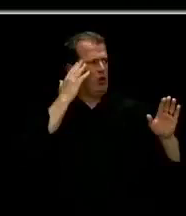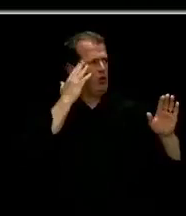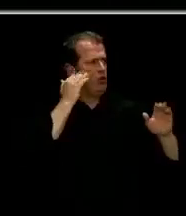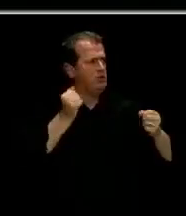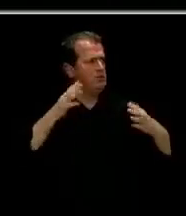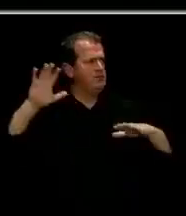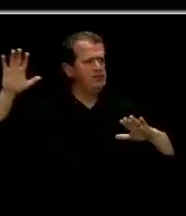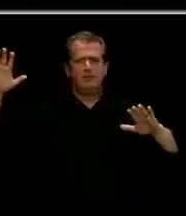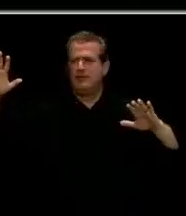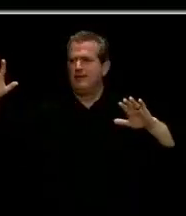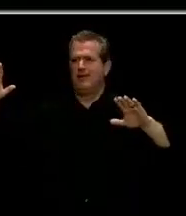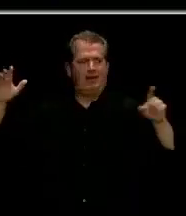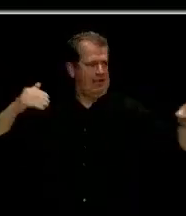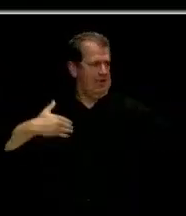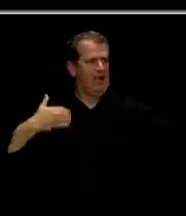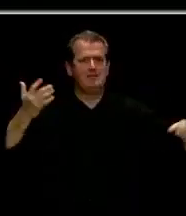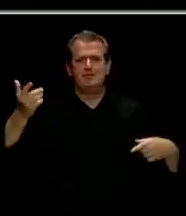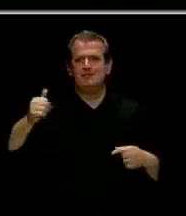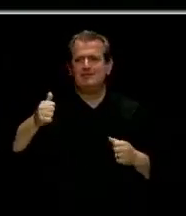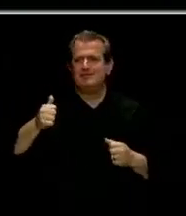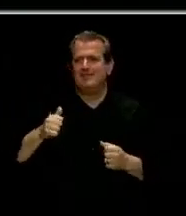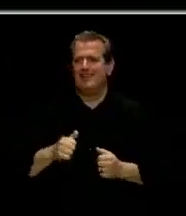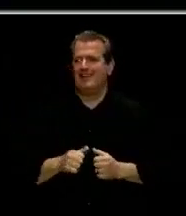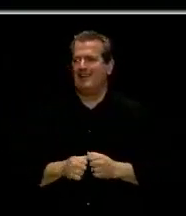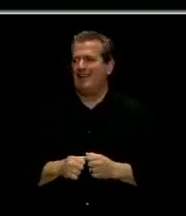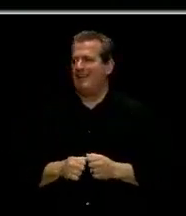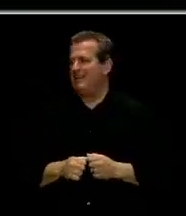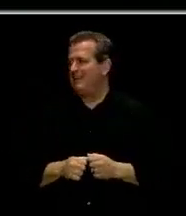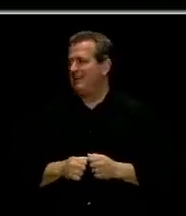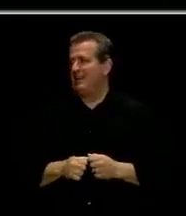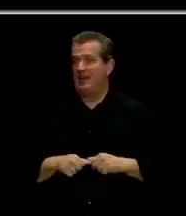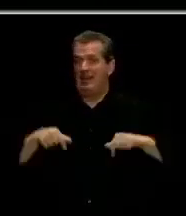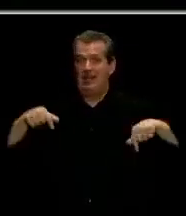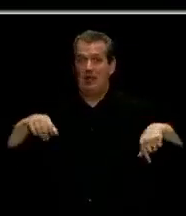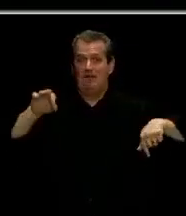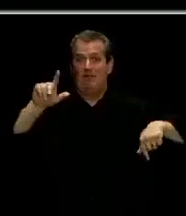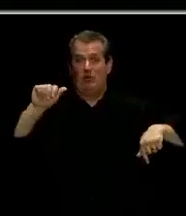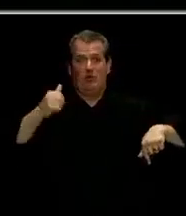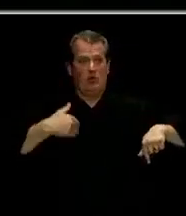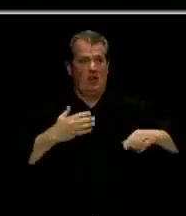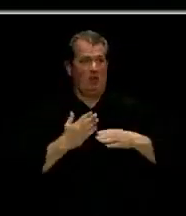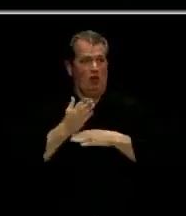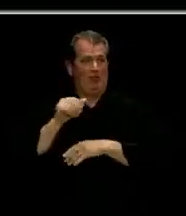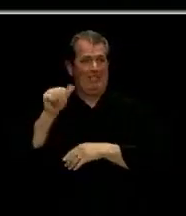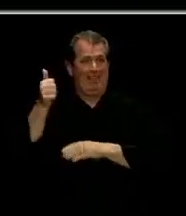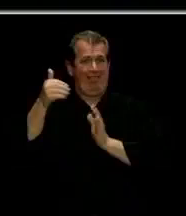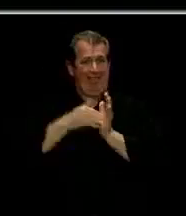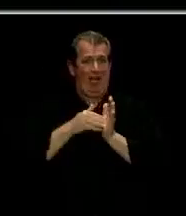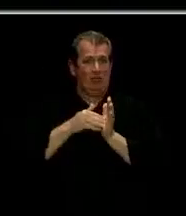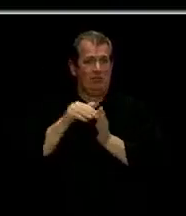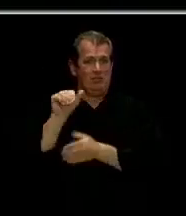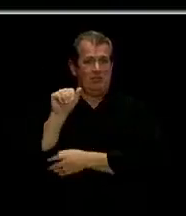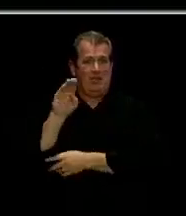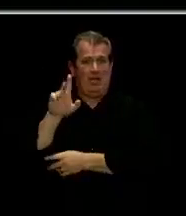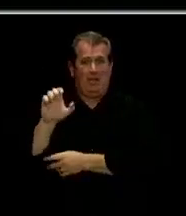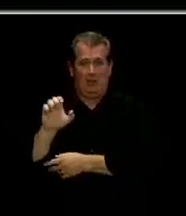do. There you go. Well, in Florida, we have a little over 10,000 Able accounts that have set up in the 8 years